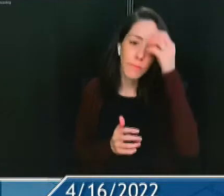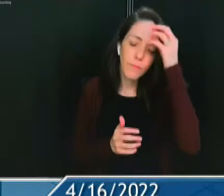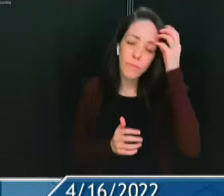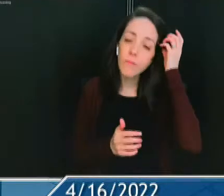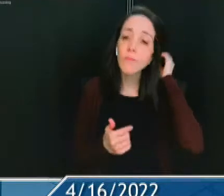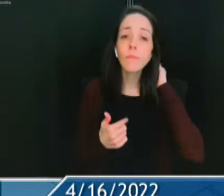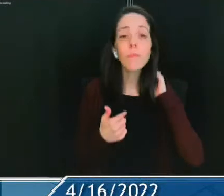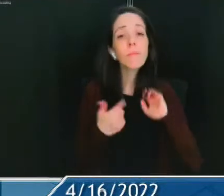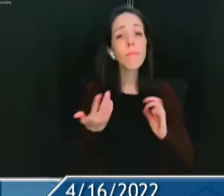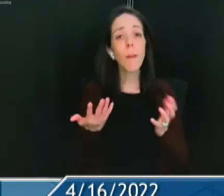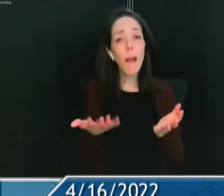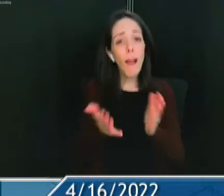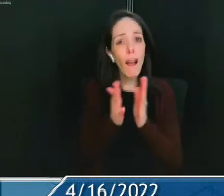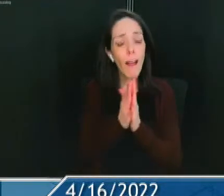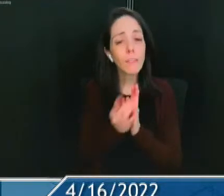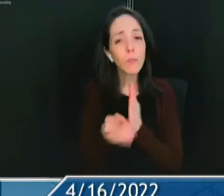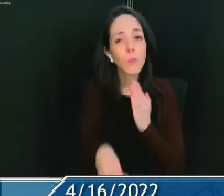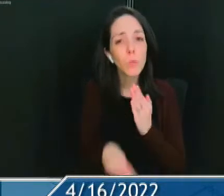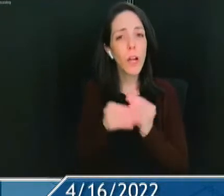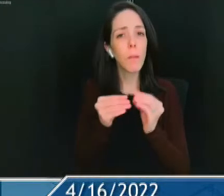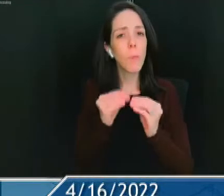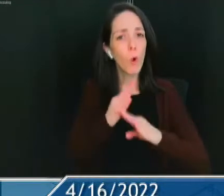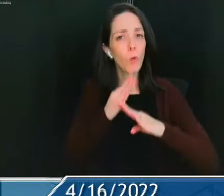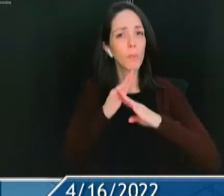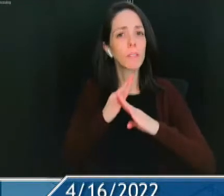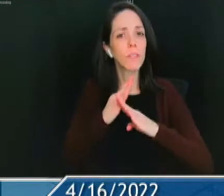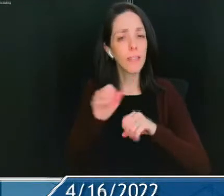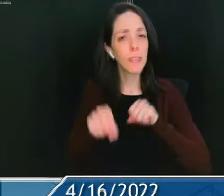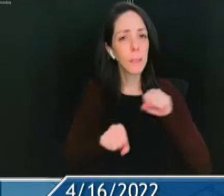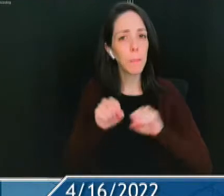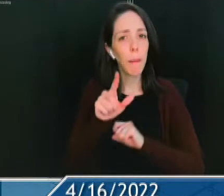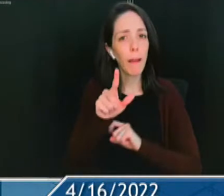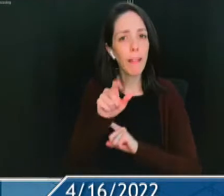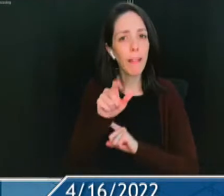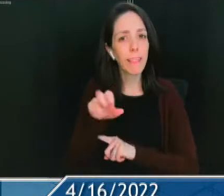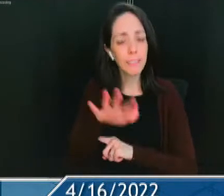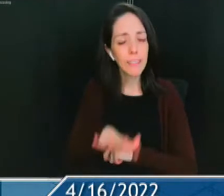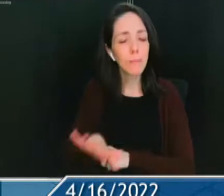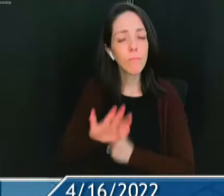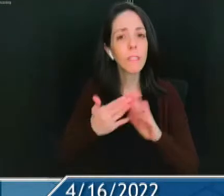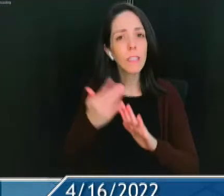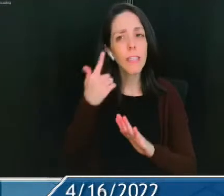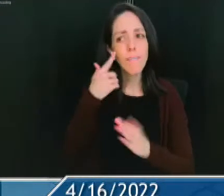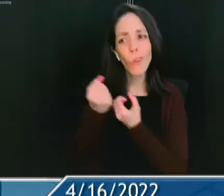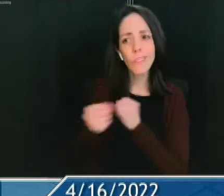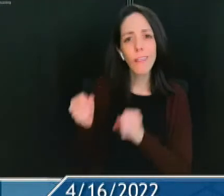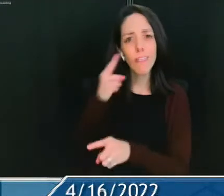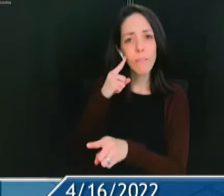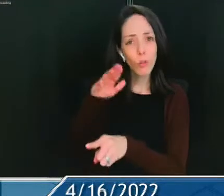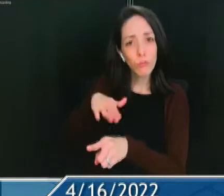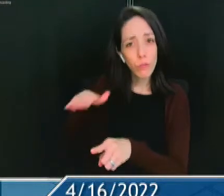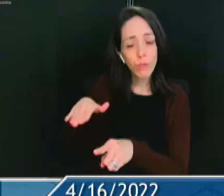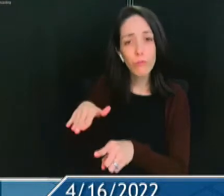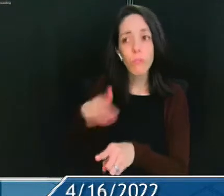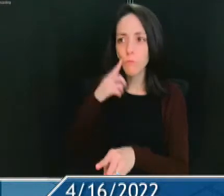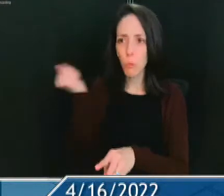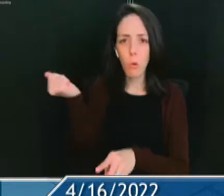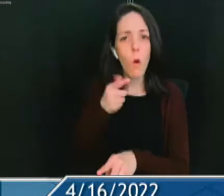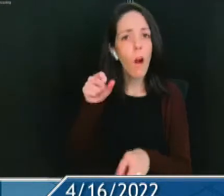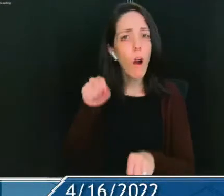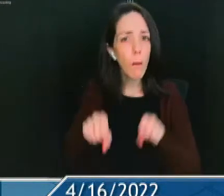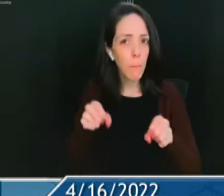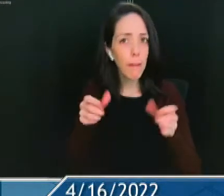more protected bike lanes in our city for the safety of children who are biking to school, as well as the safety of all the bicyclists. And